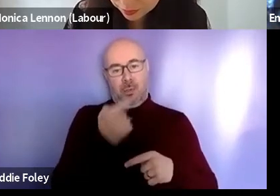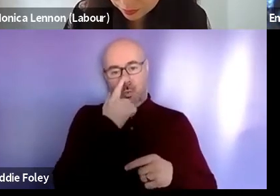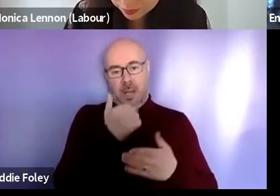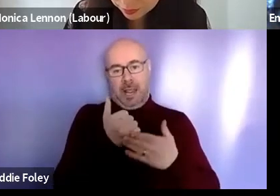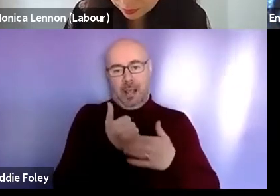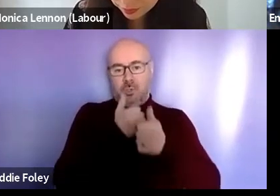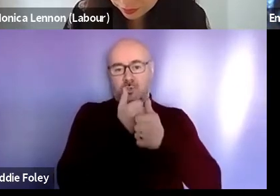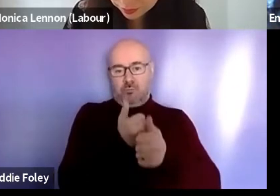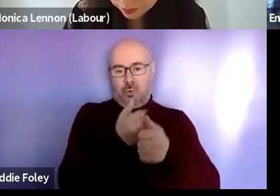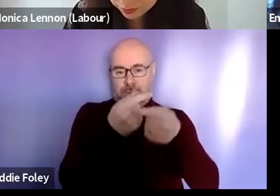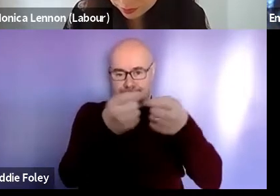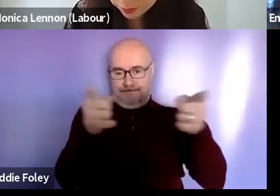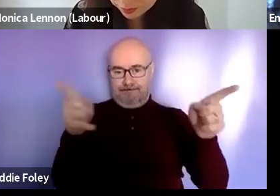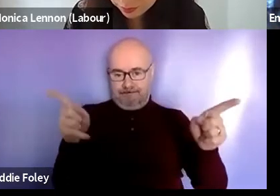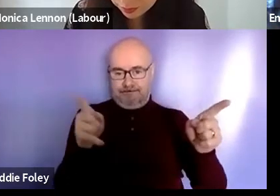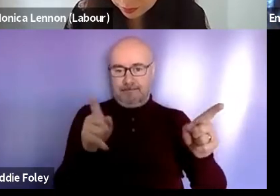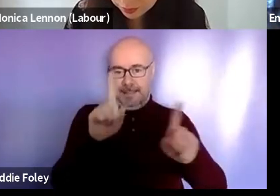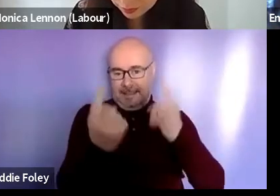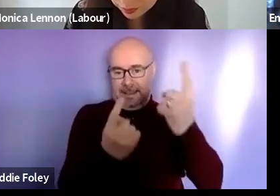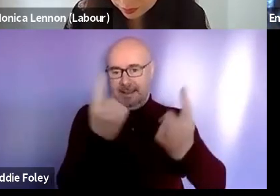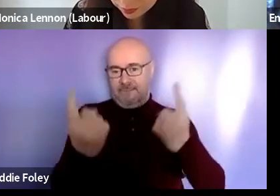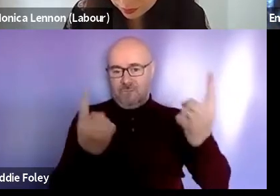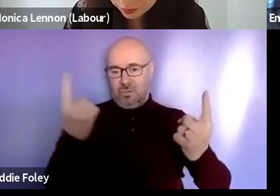And Jeremy Balfour,